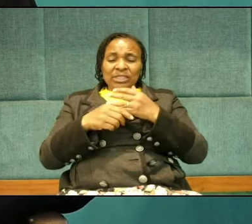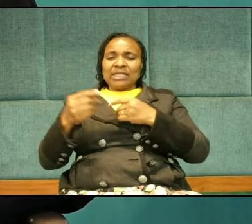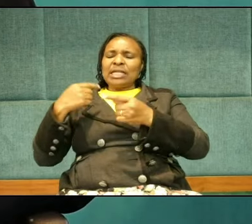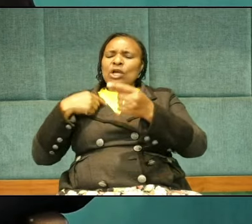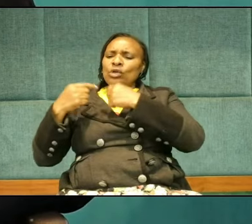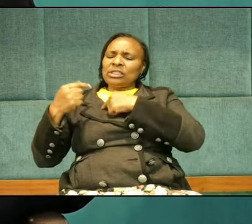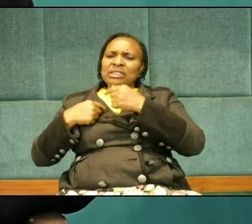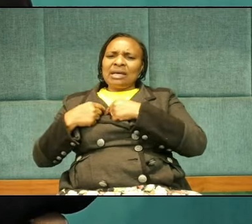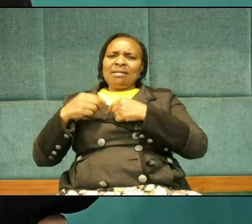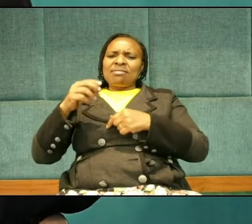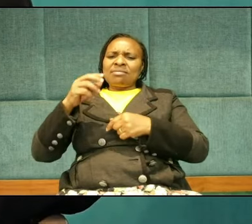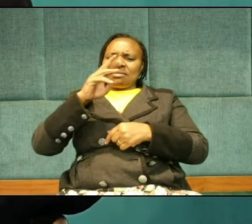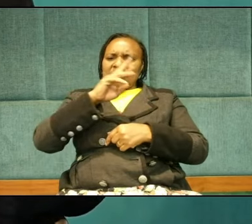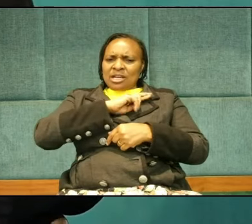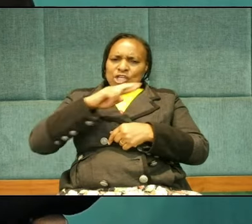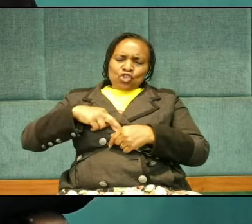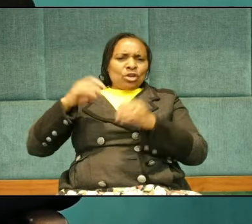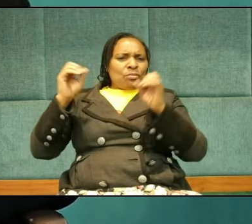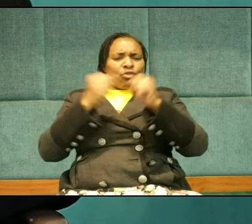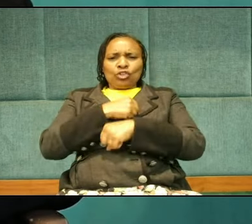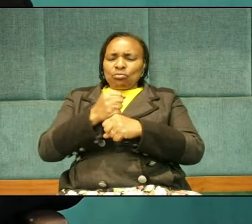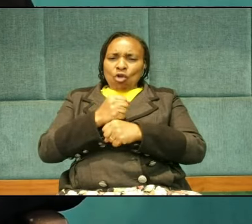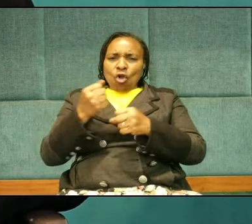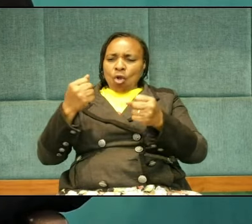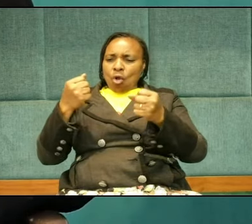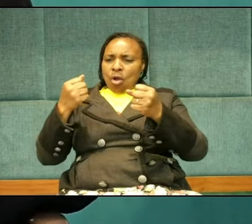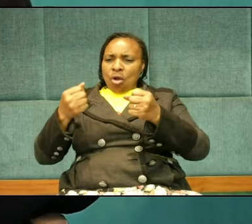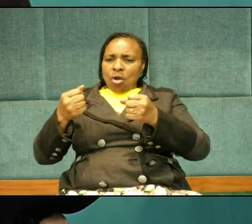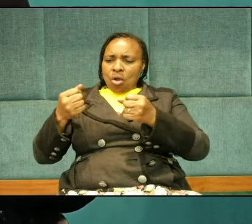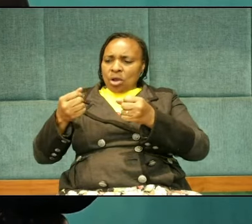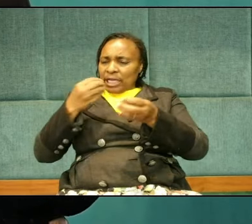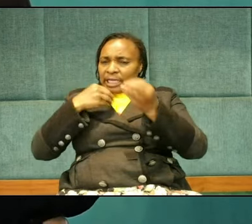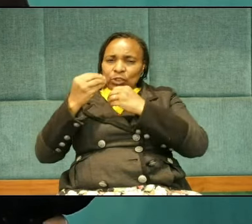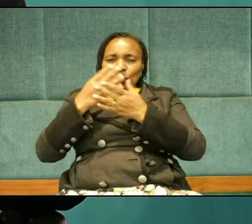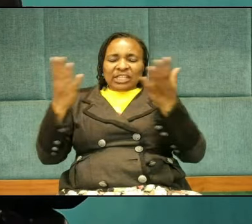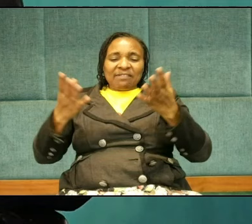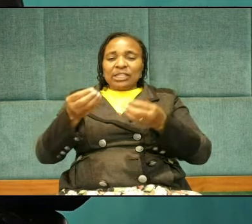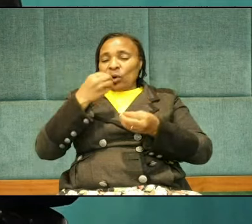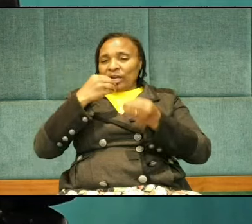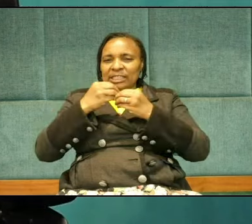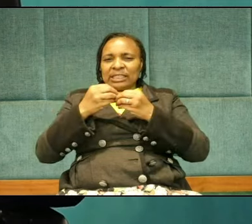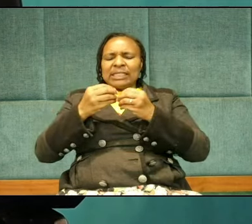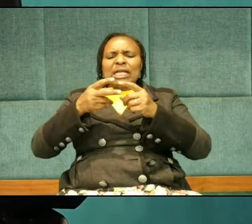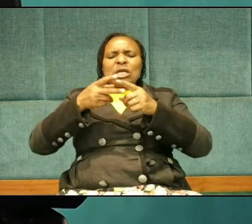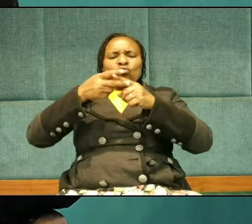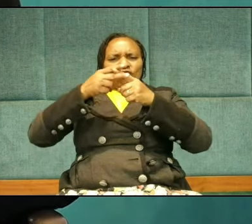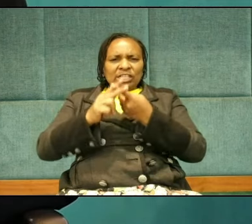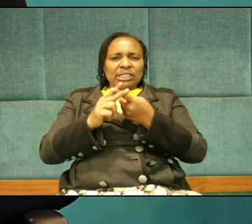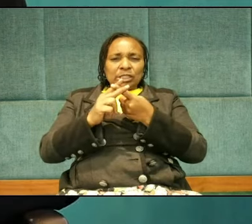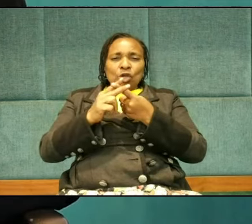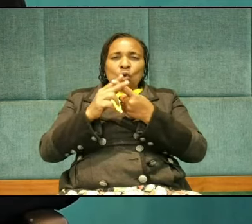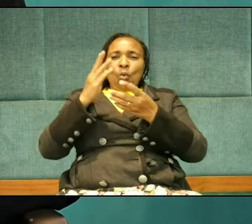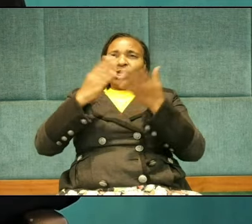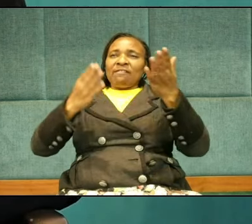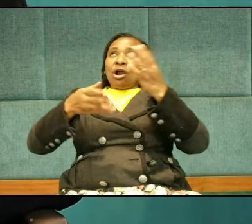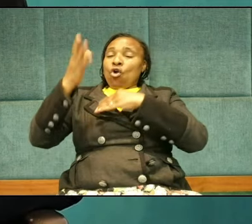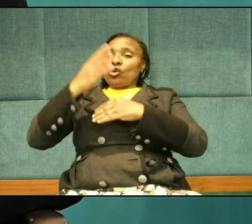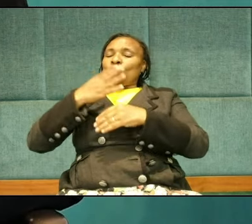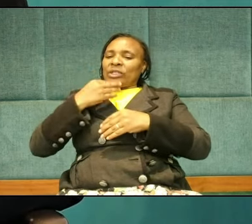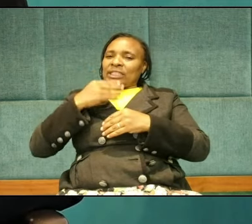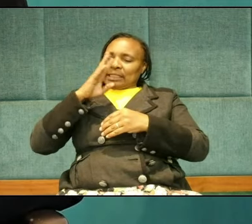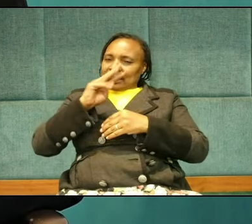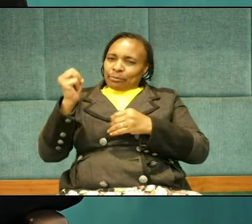religion doesn't allow them to eat the food that they were being offered, and they actually stick to what God would have wanted them to do. So